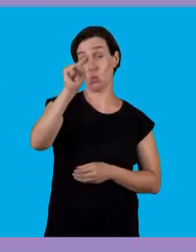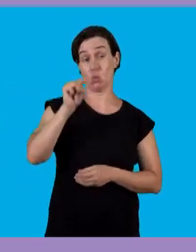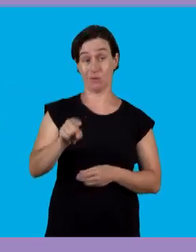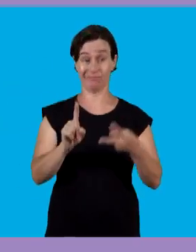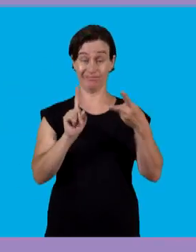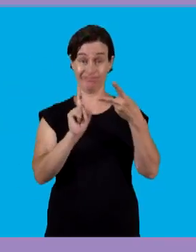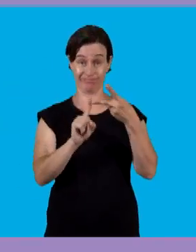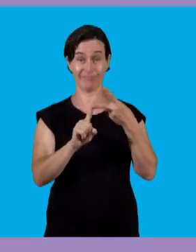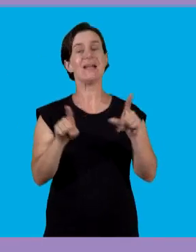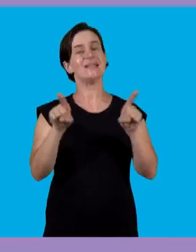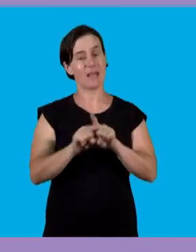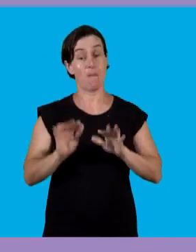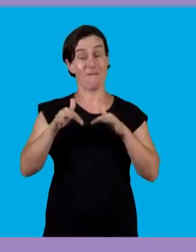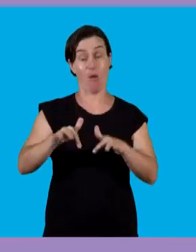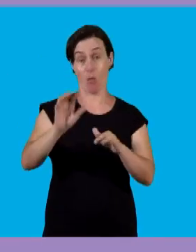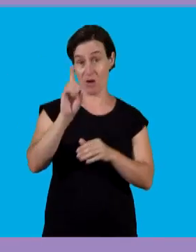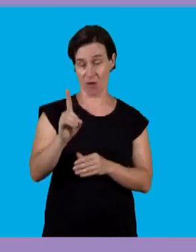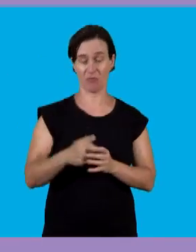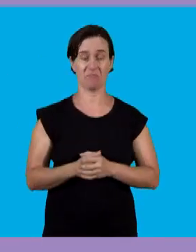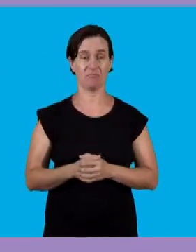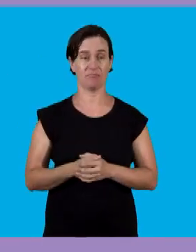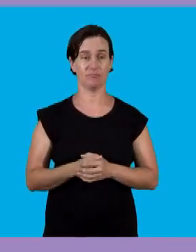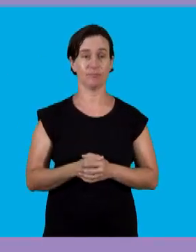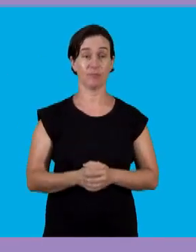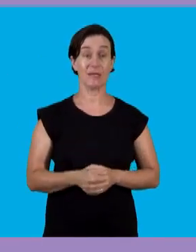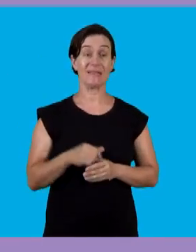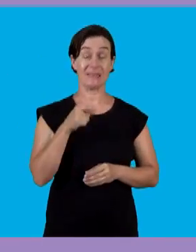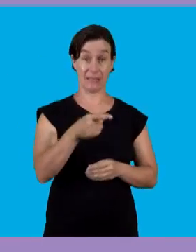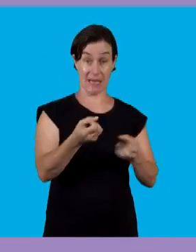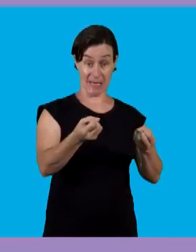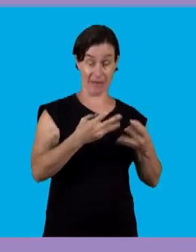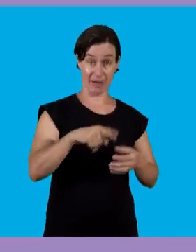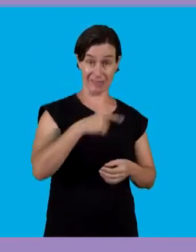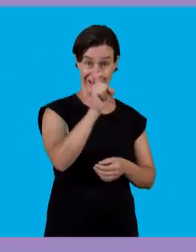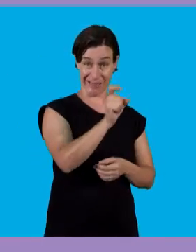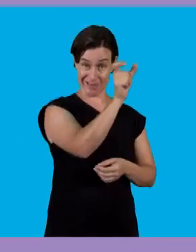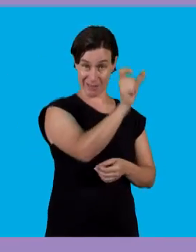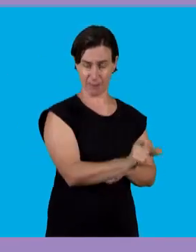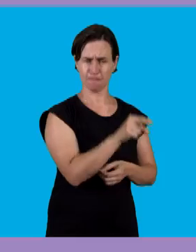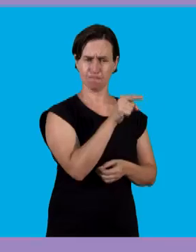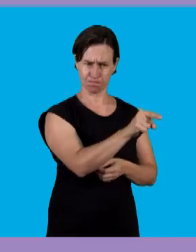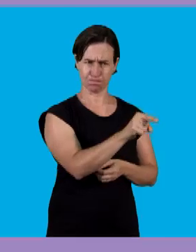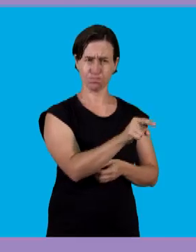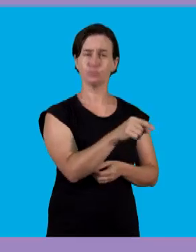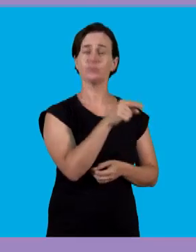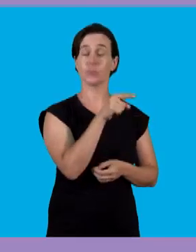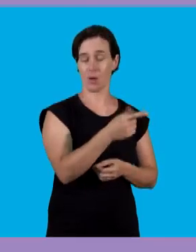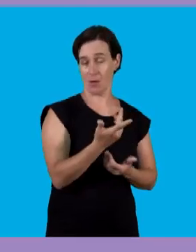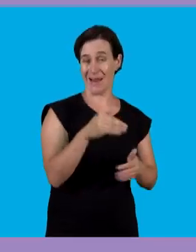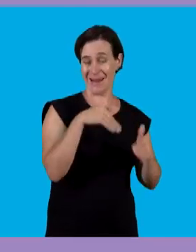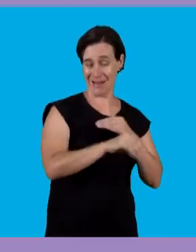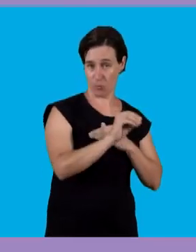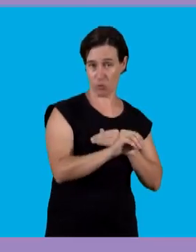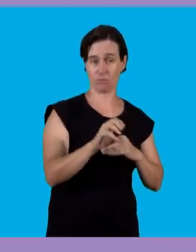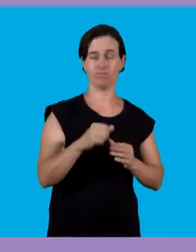The next question is also a flow diagram where we have been given the input values, and we know that those input values are represented by